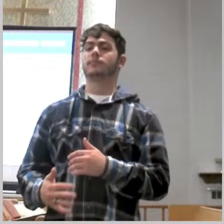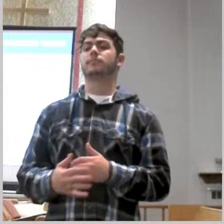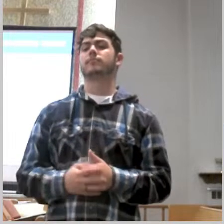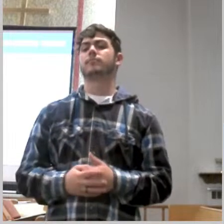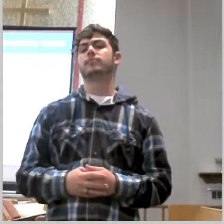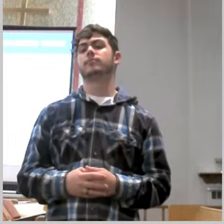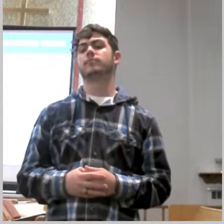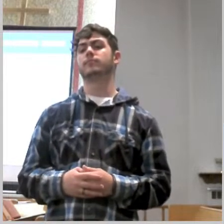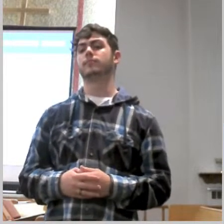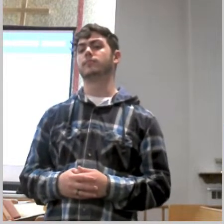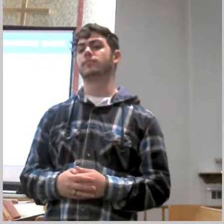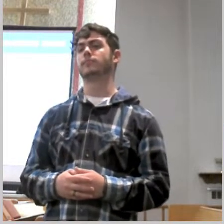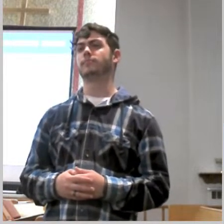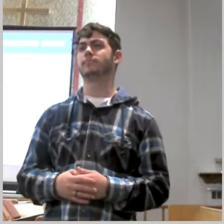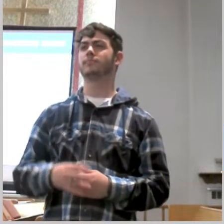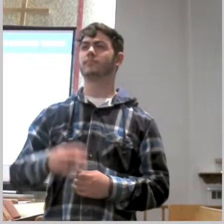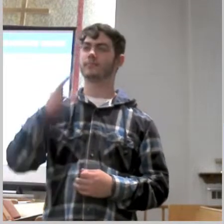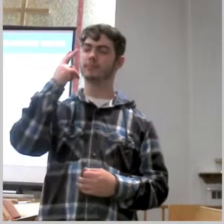his